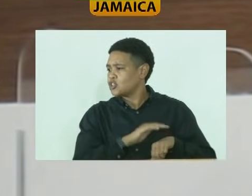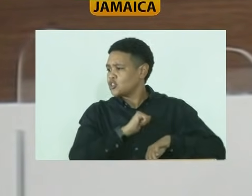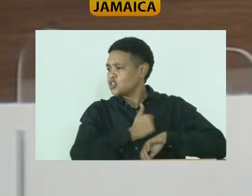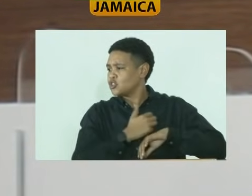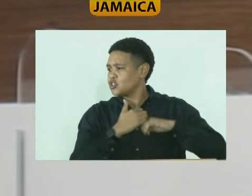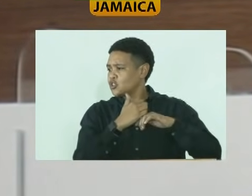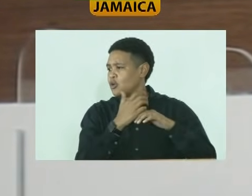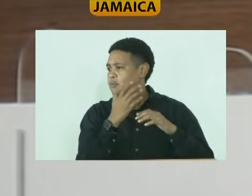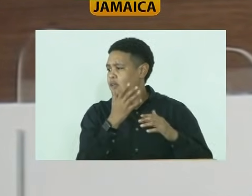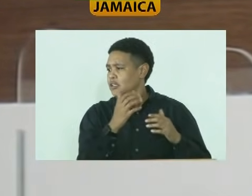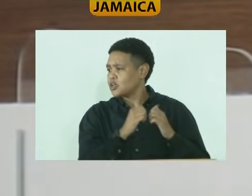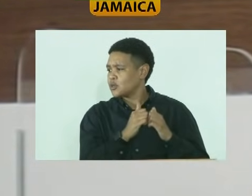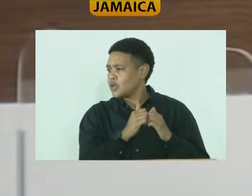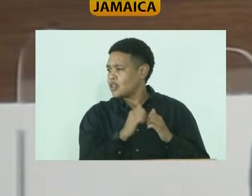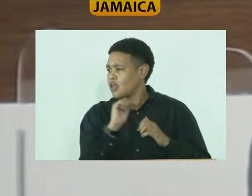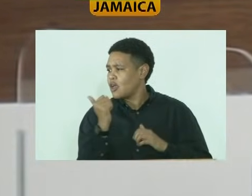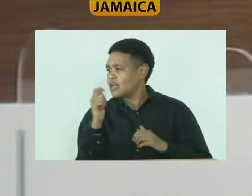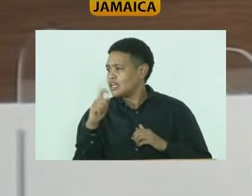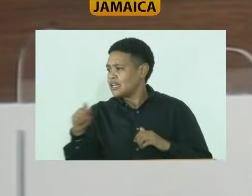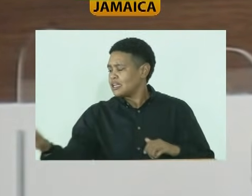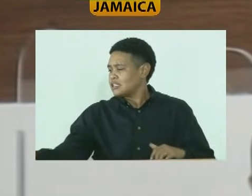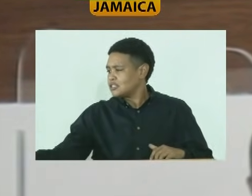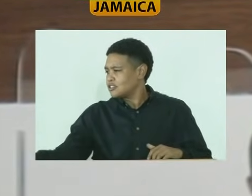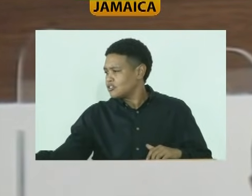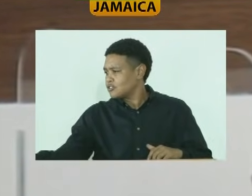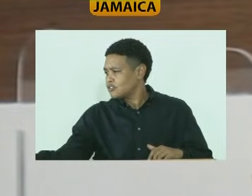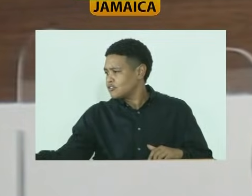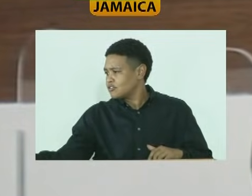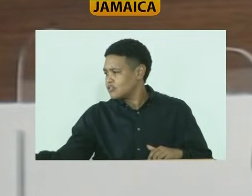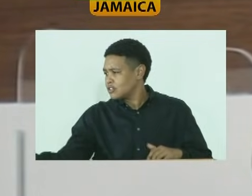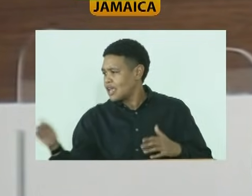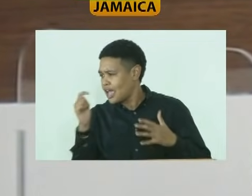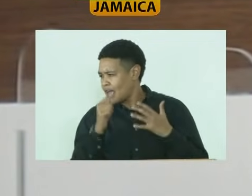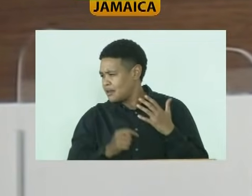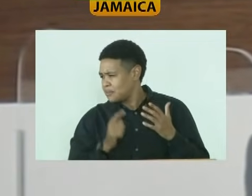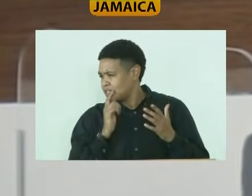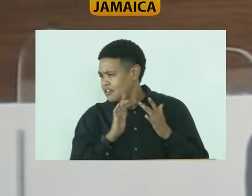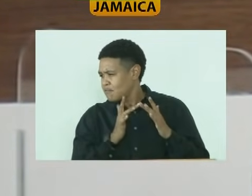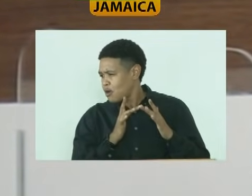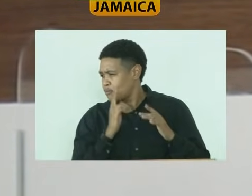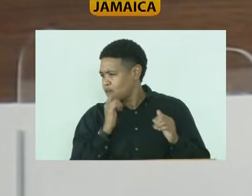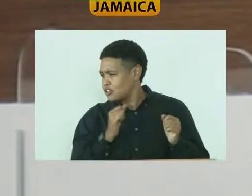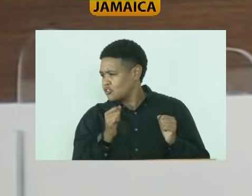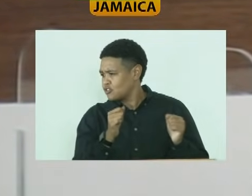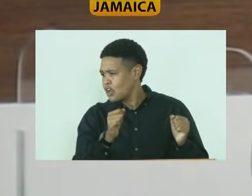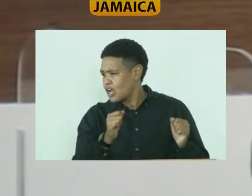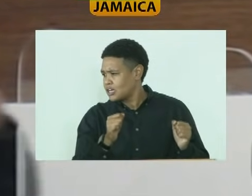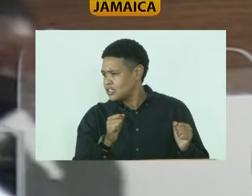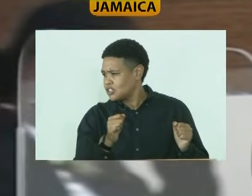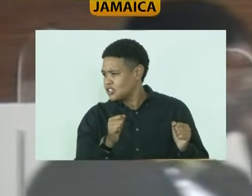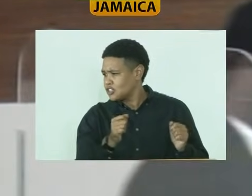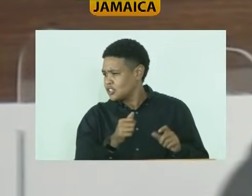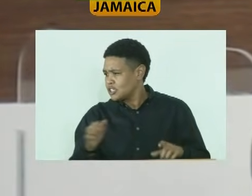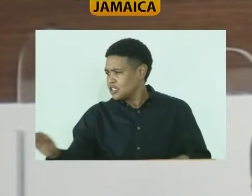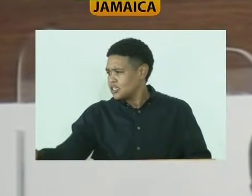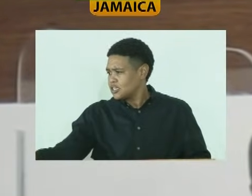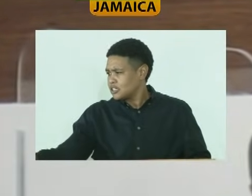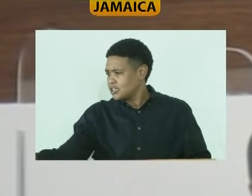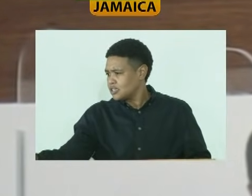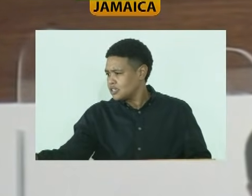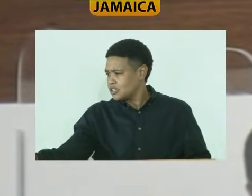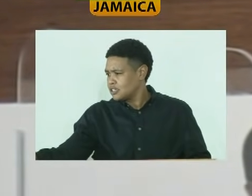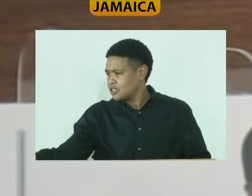the other necessary elements of the broadband strategy. The goal, Madam Speaker, remains to have a truly